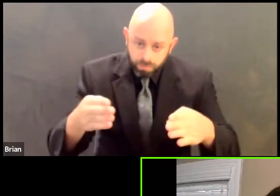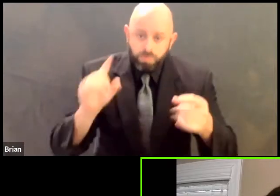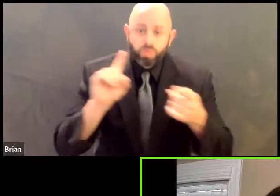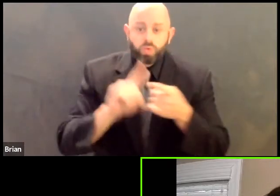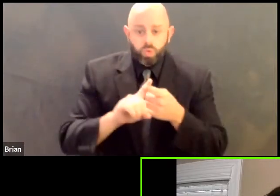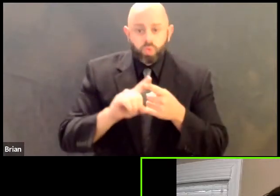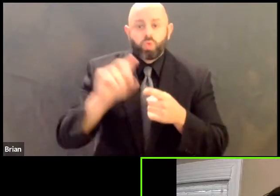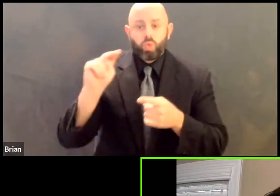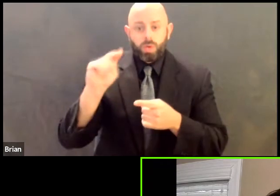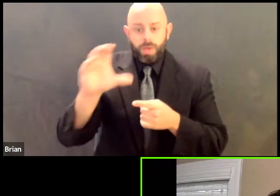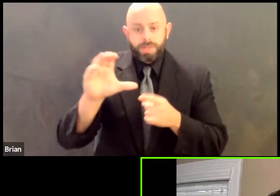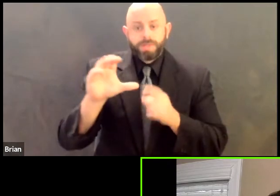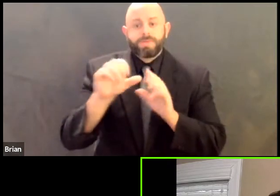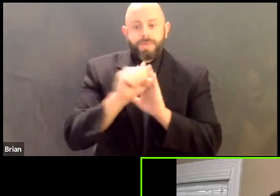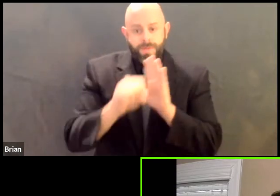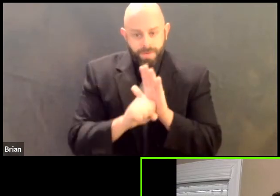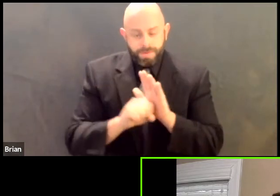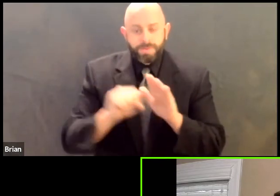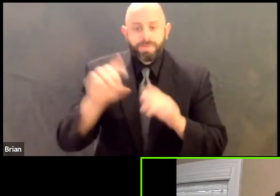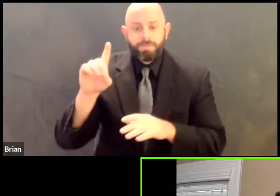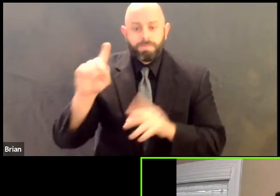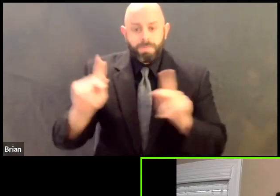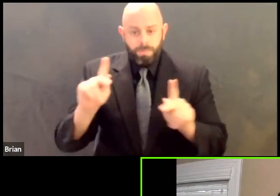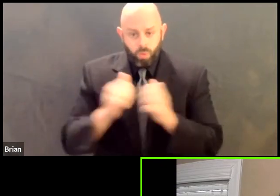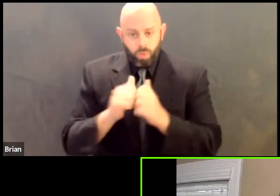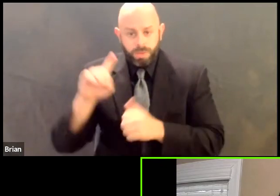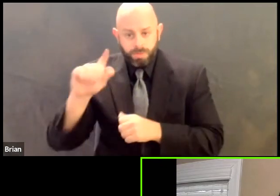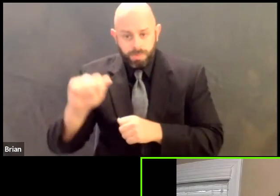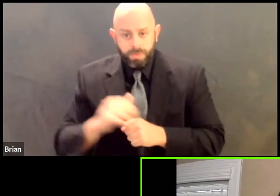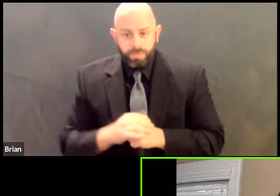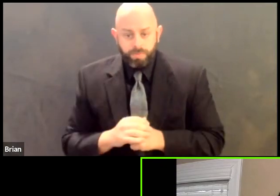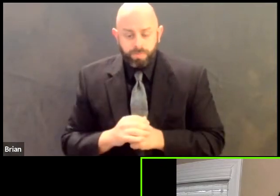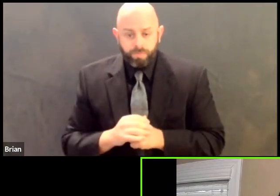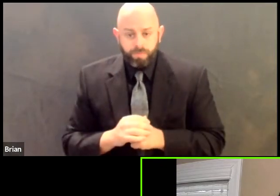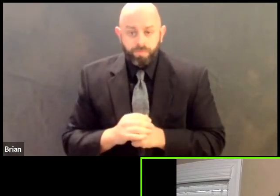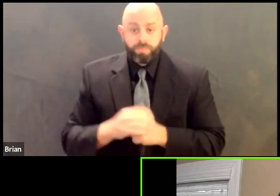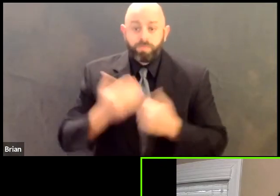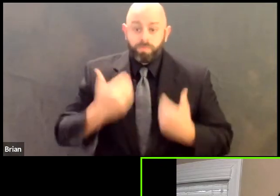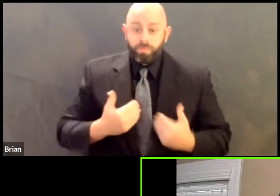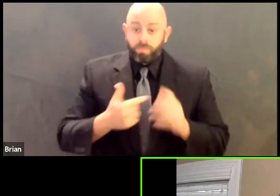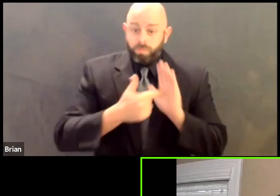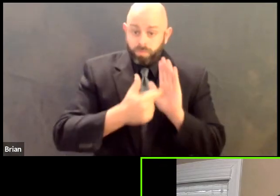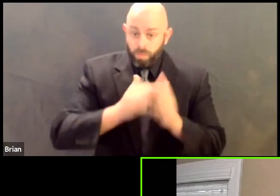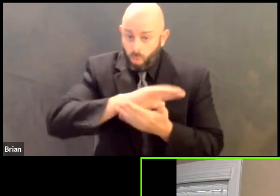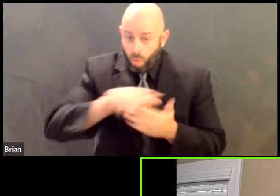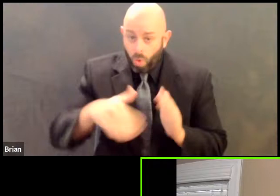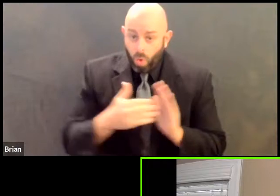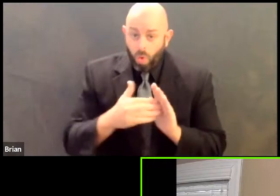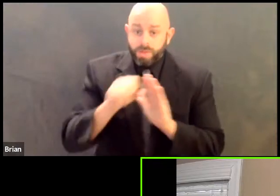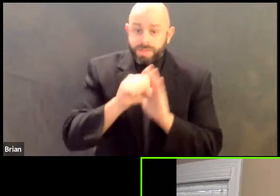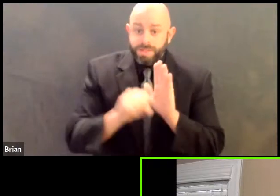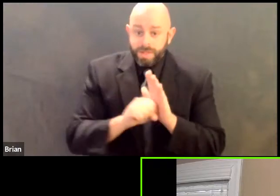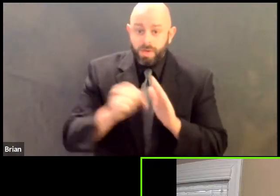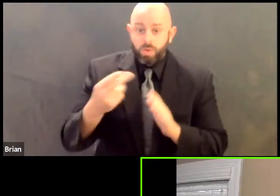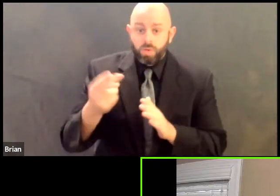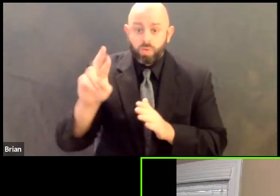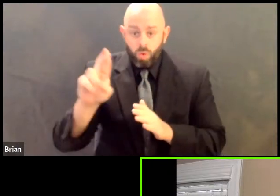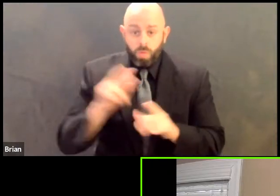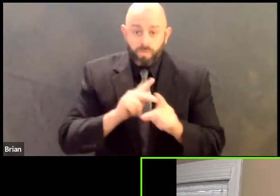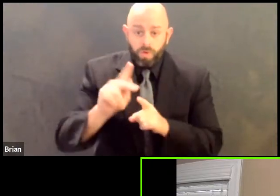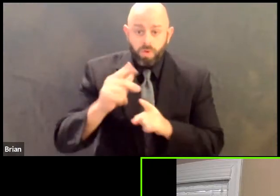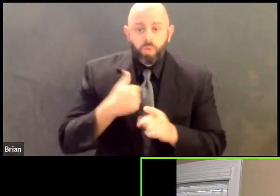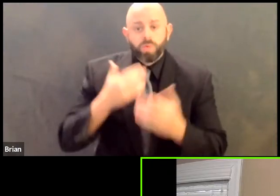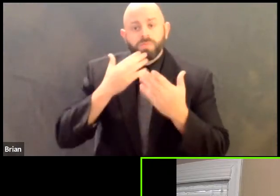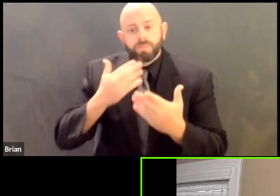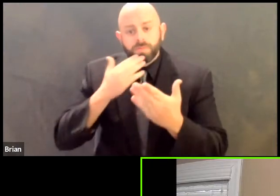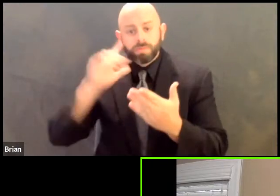community. Speaking on behalf of all state government human resources professionals, we are grateful to Governor Cooper for